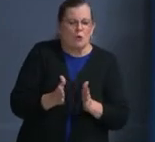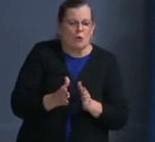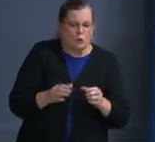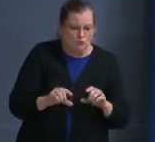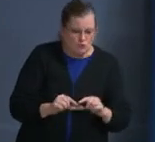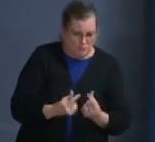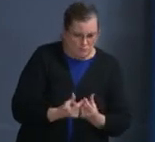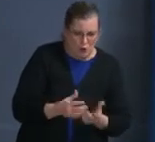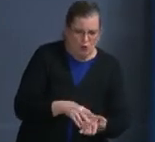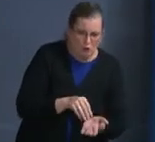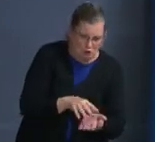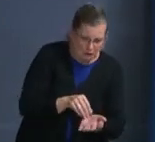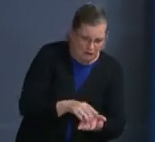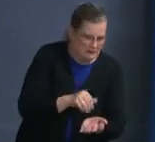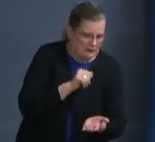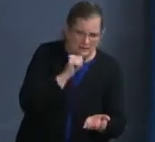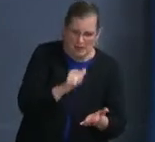Thanks.